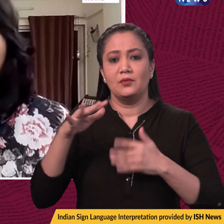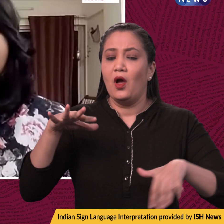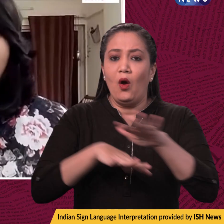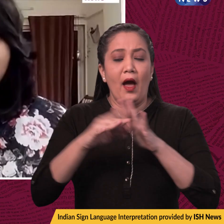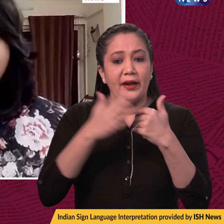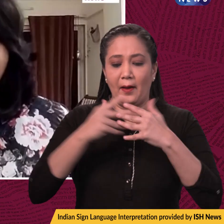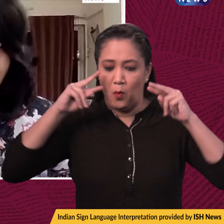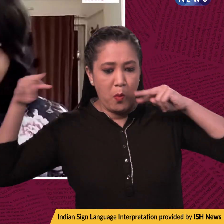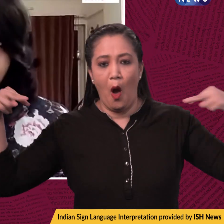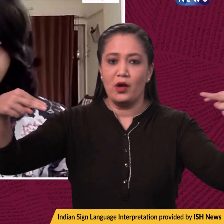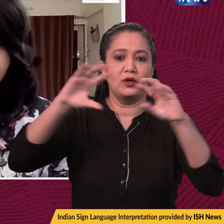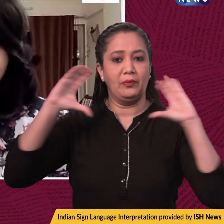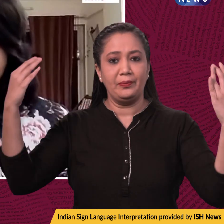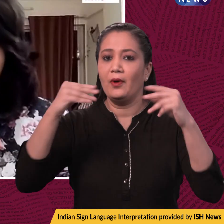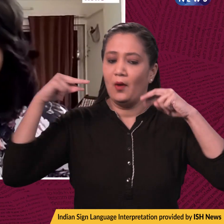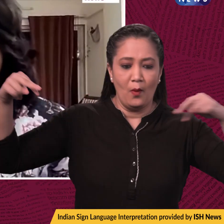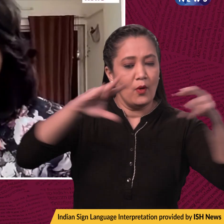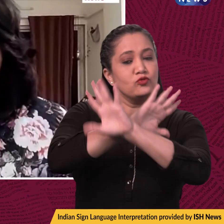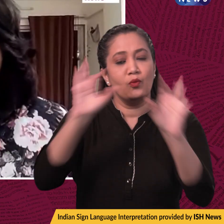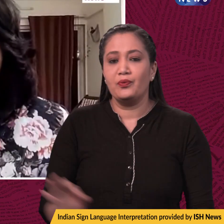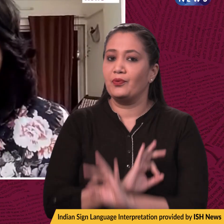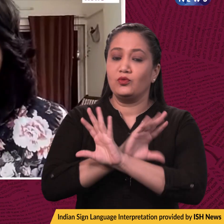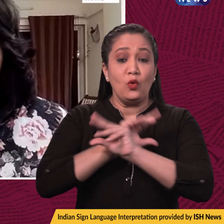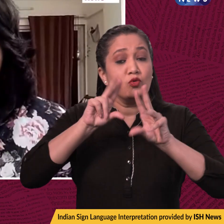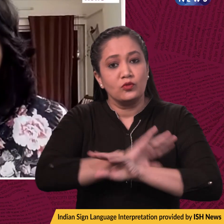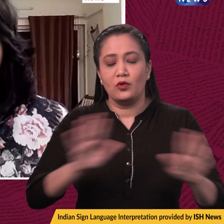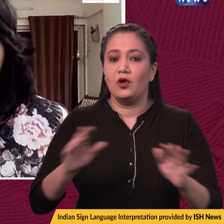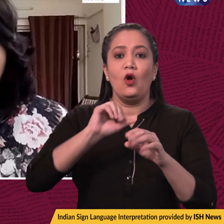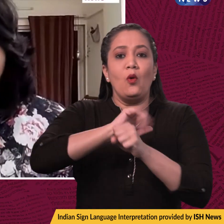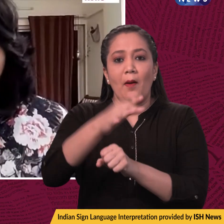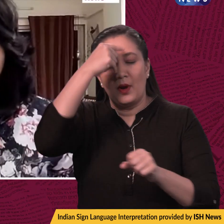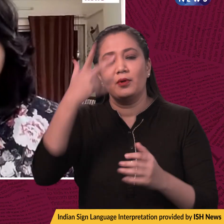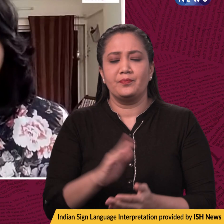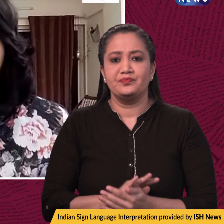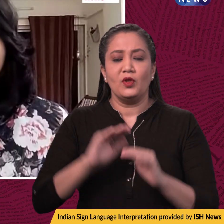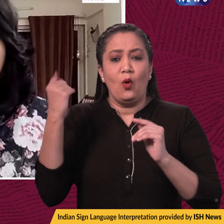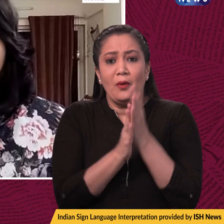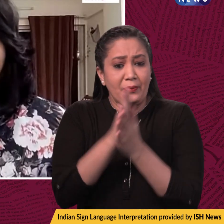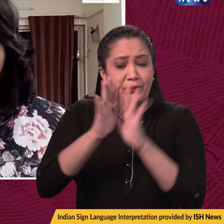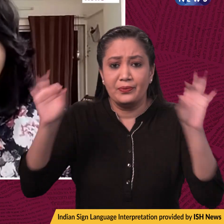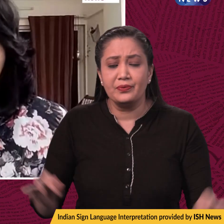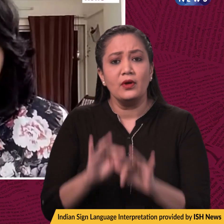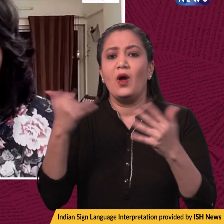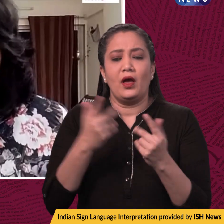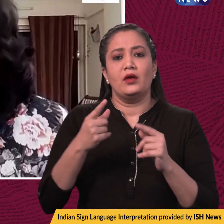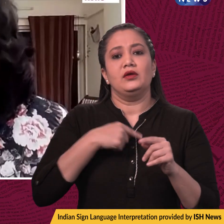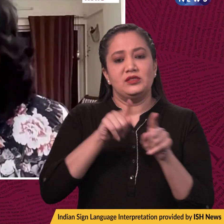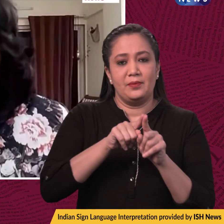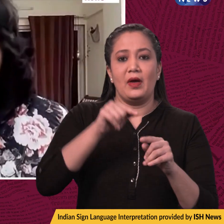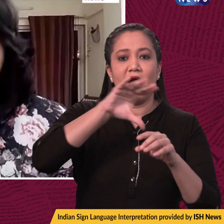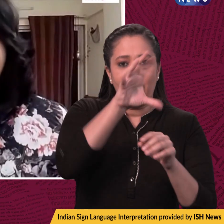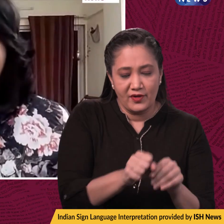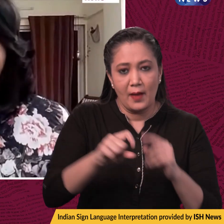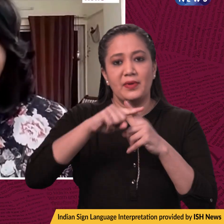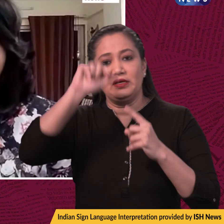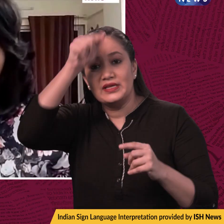played without spectators due to COVID. Now, the decision to play behind closed doors had been taken jointly, it said,